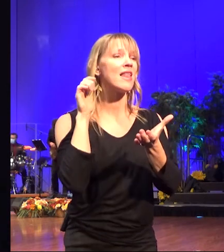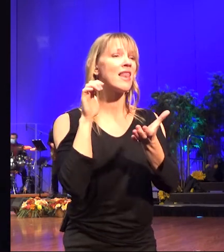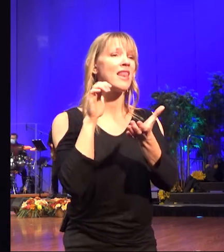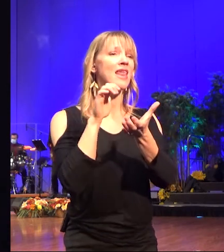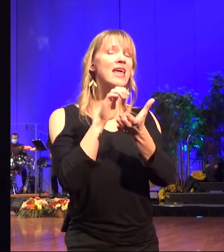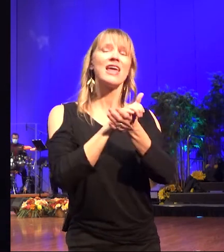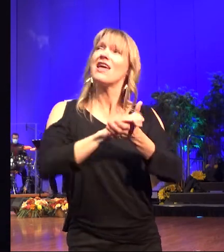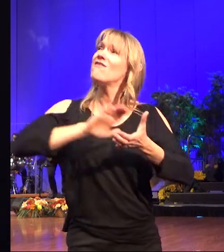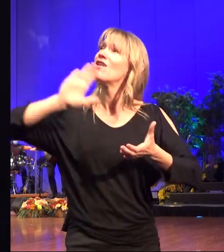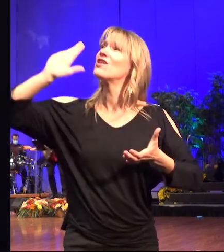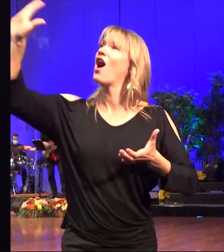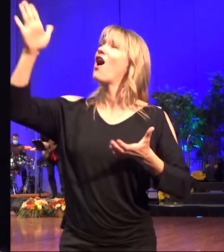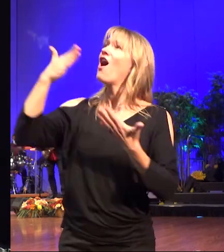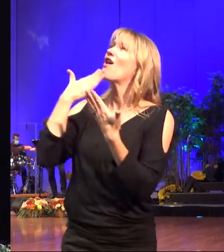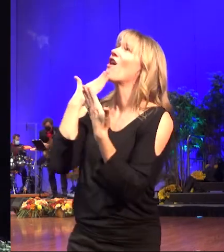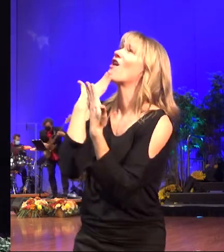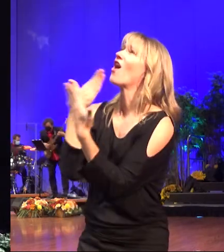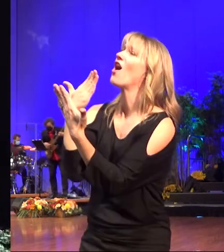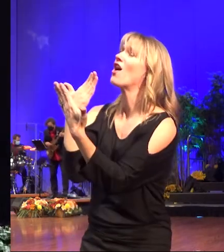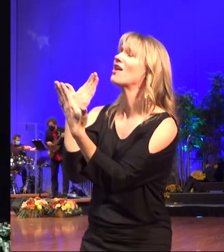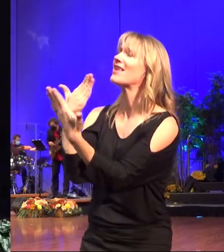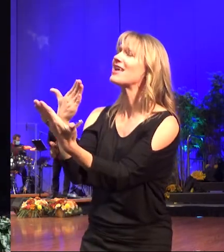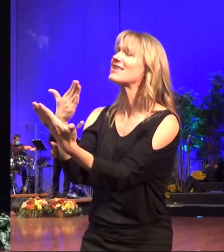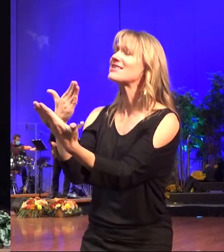believe. I believe in your